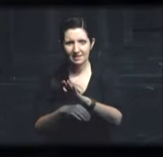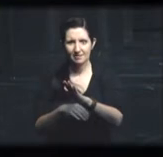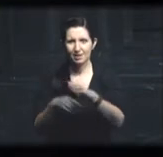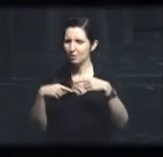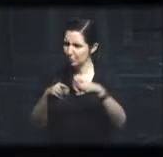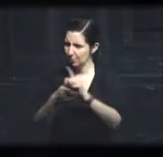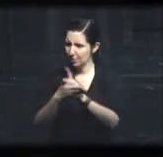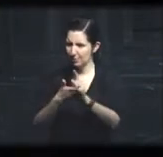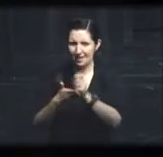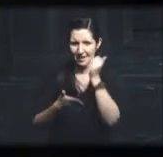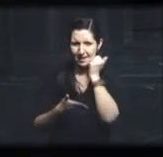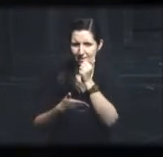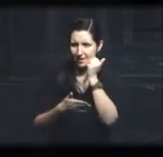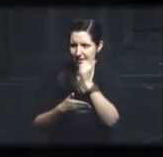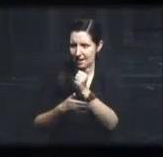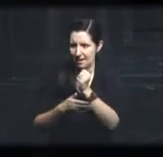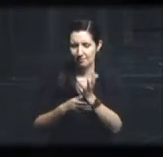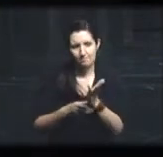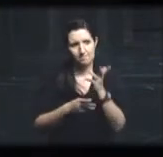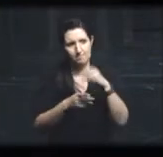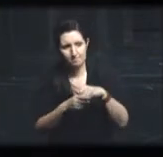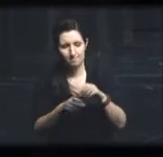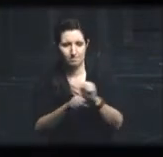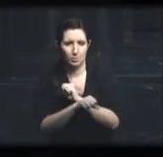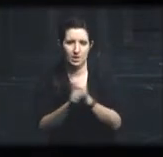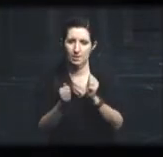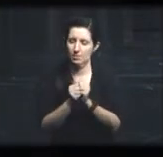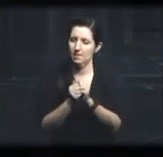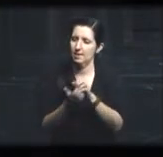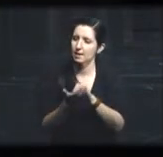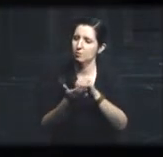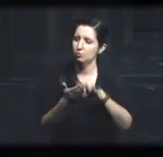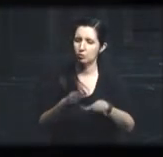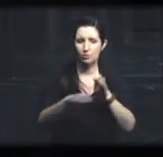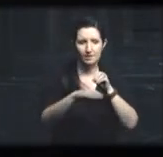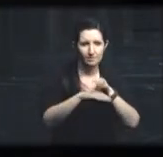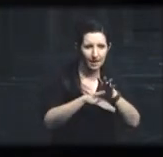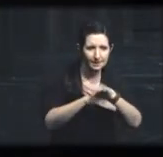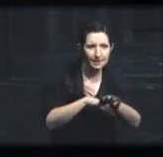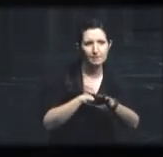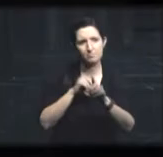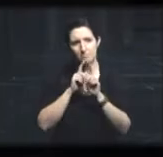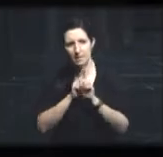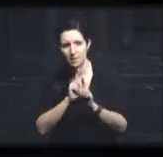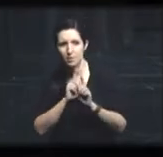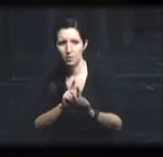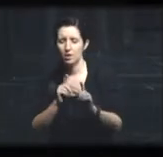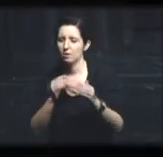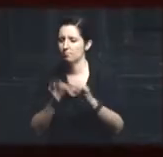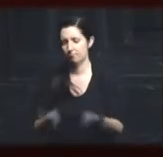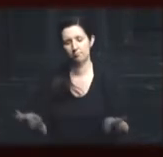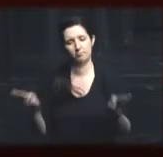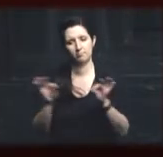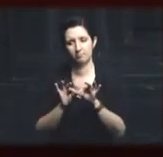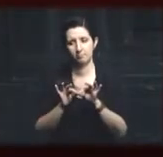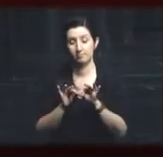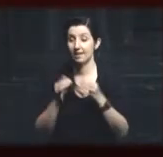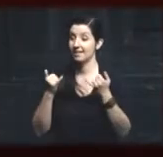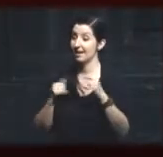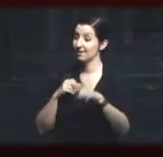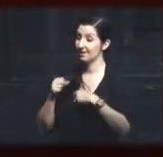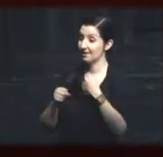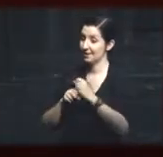engaged in student advising and mentoring, which is so critical. And so this year, we're adding 10 new